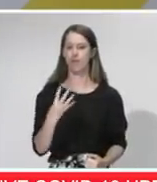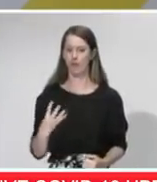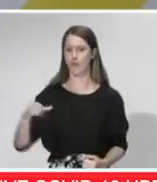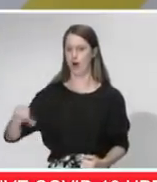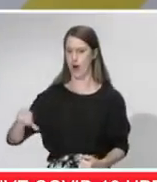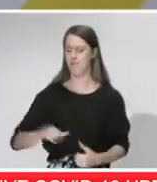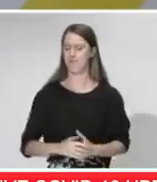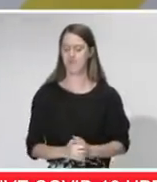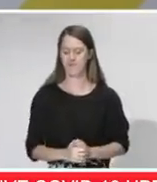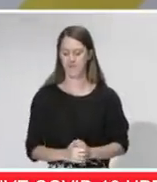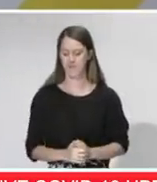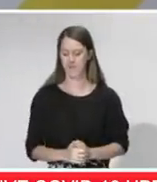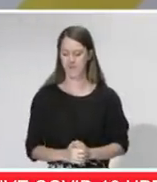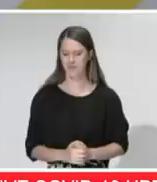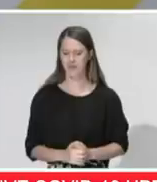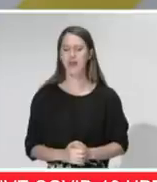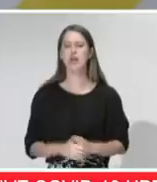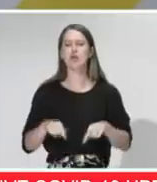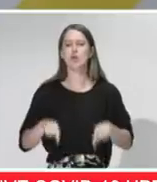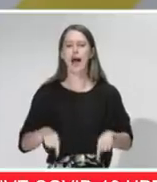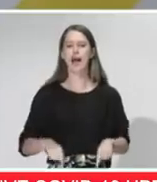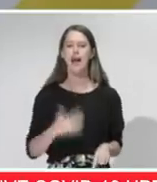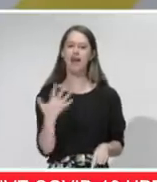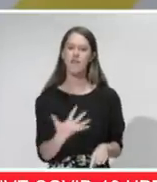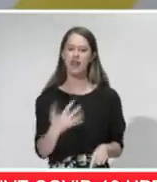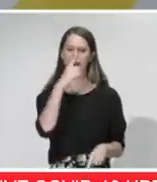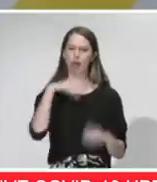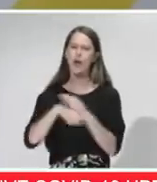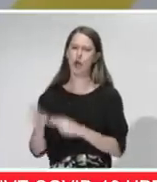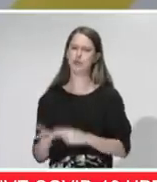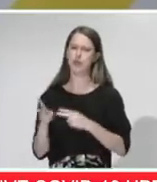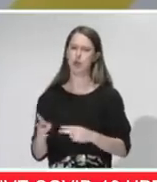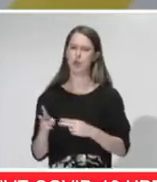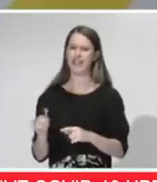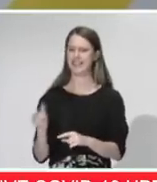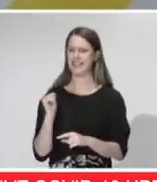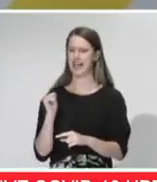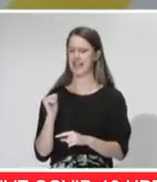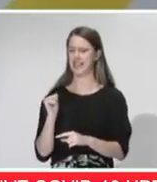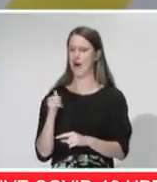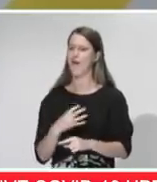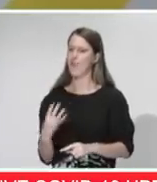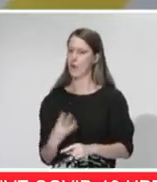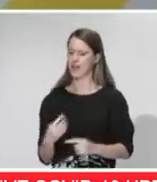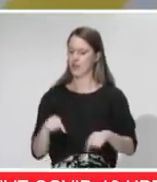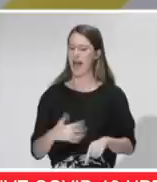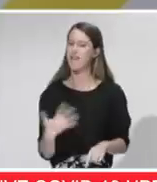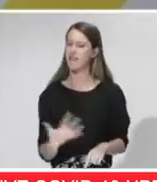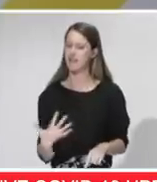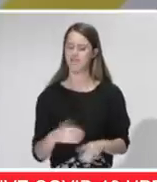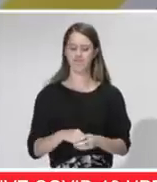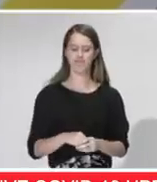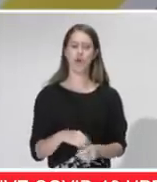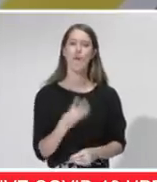1,349. Today there are 15 people in hospital. This is an increase of 1 from yesterday. This total includes